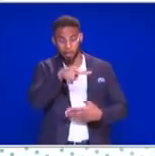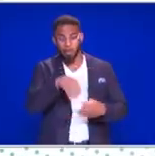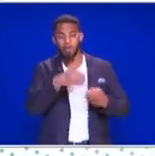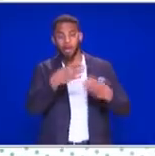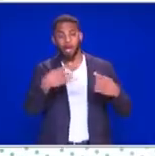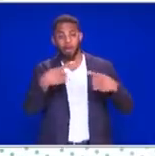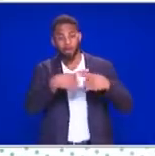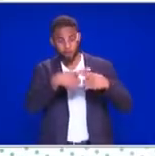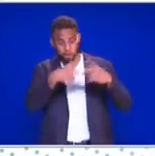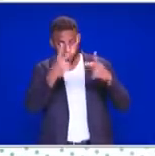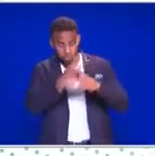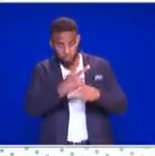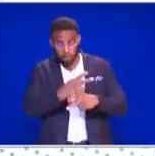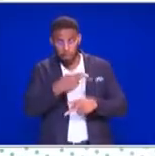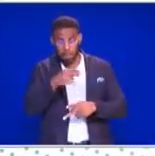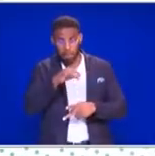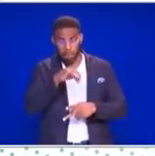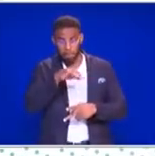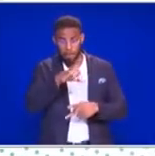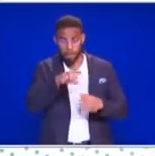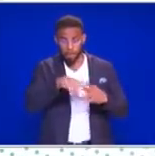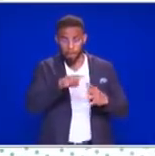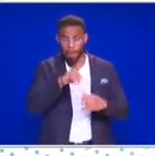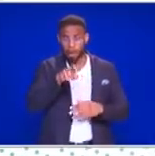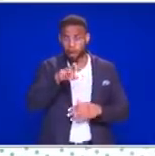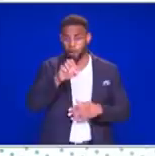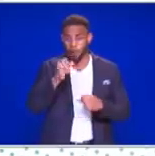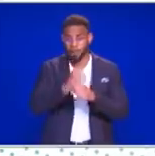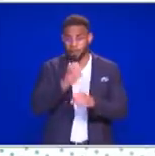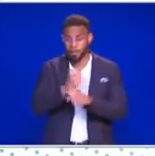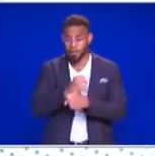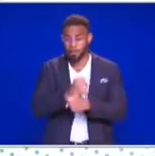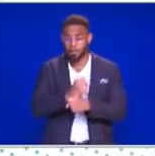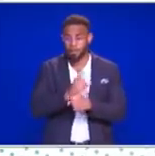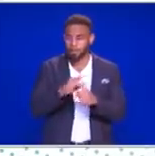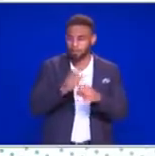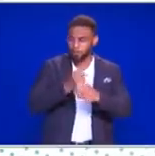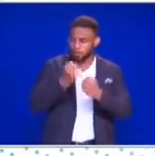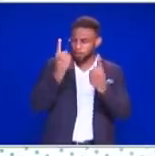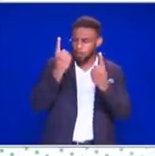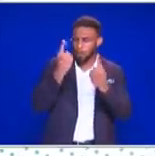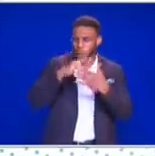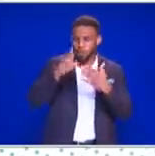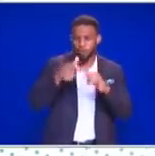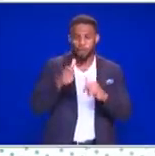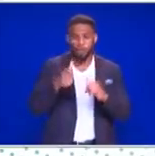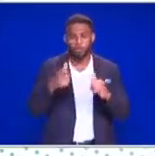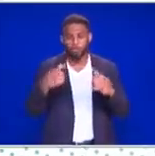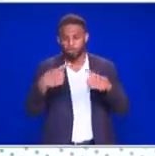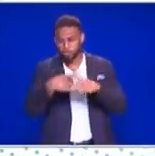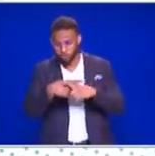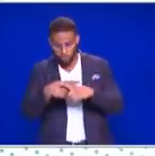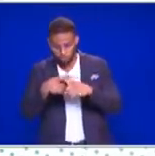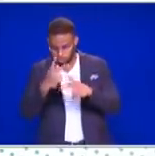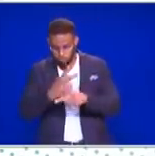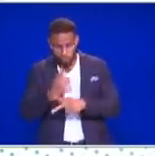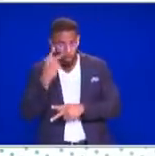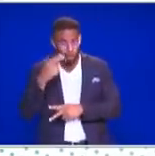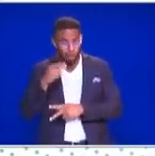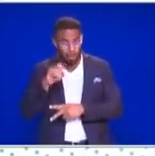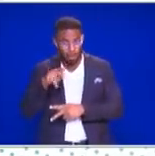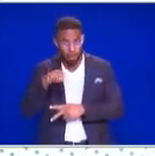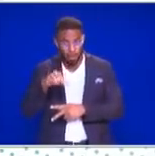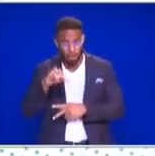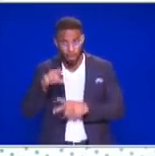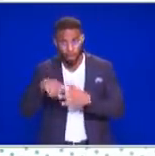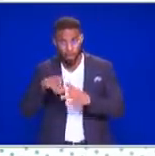provides cross-tabulated Hispanic origin by race statistics. To illustrate the results from the cross-tabulation of Hispanic origin